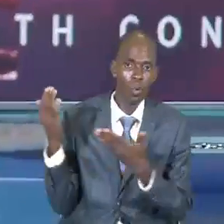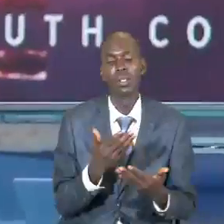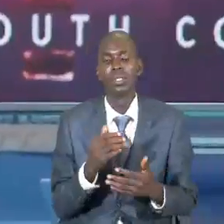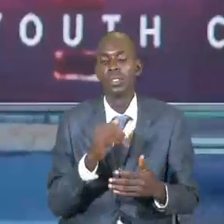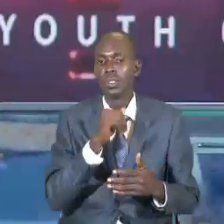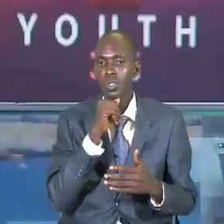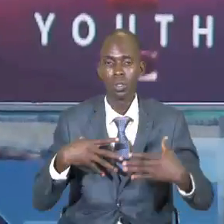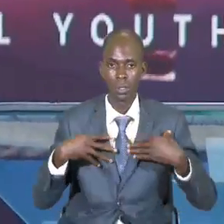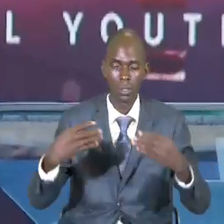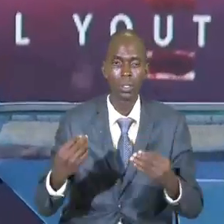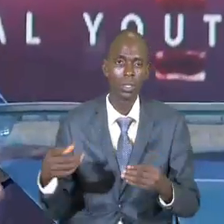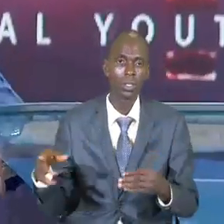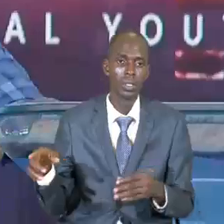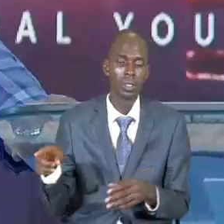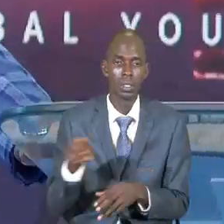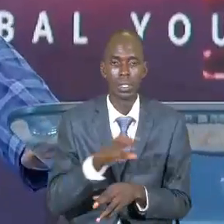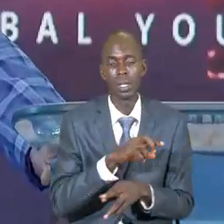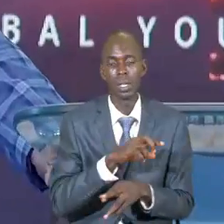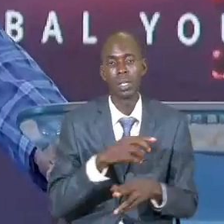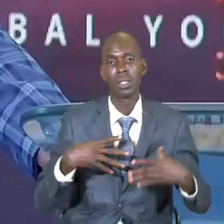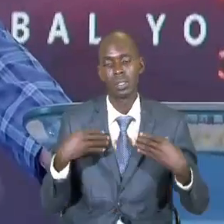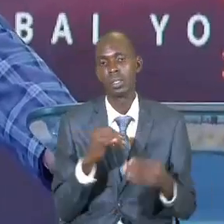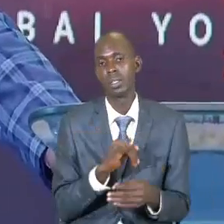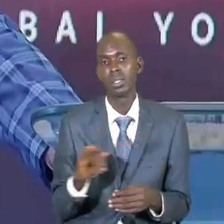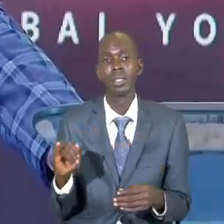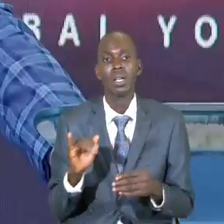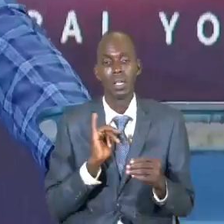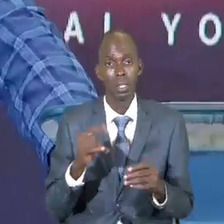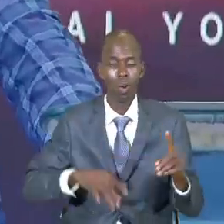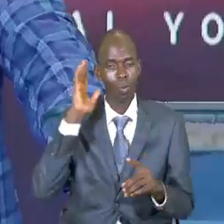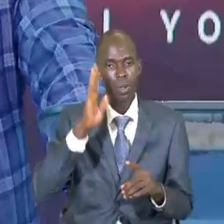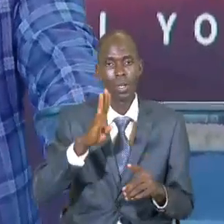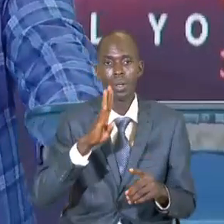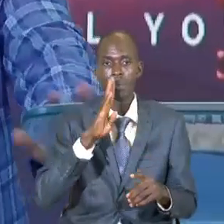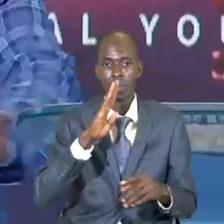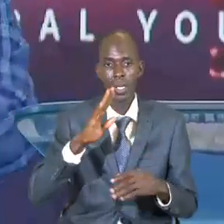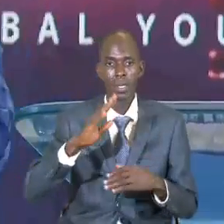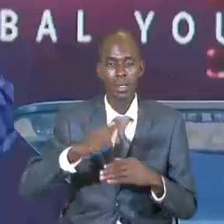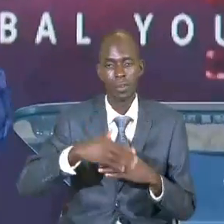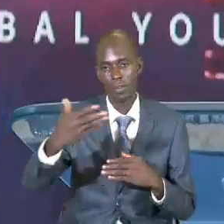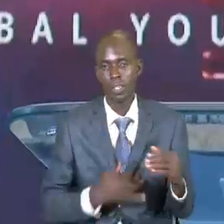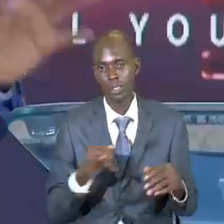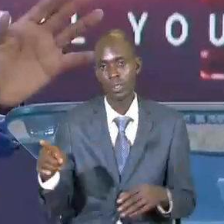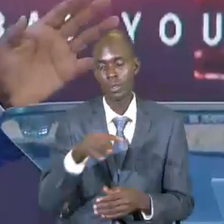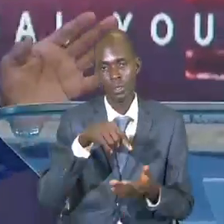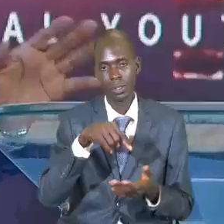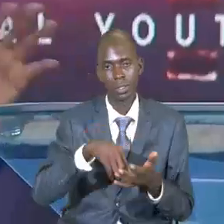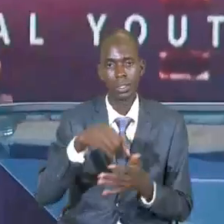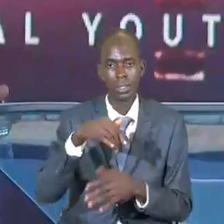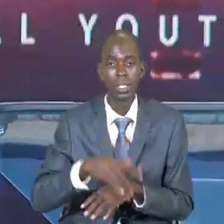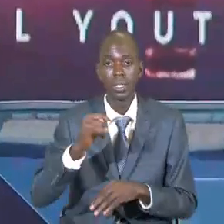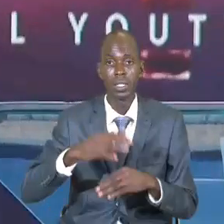Lord will be inviting you tonight, the invitation to blot out your iniquity